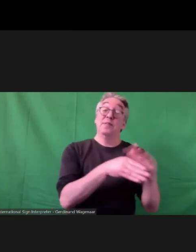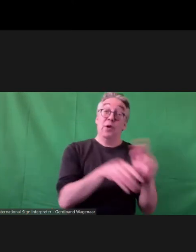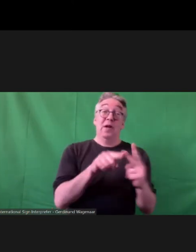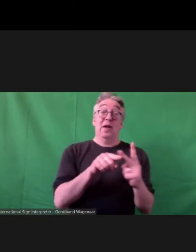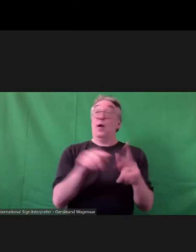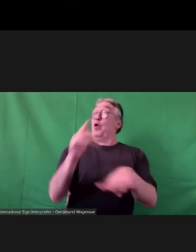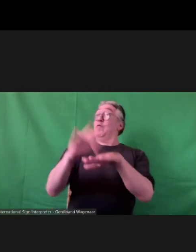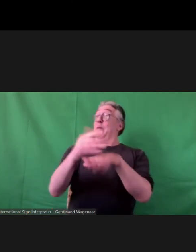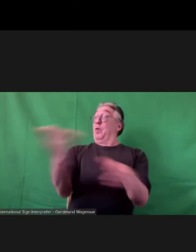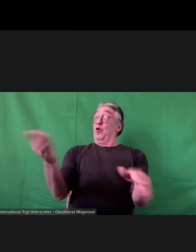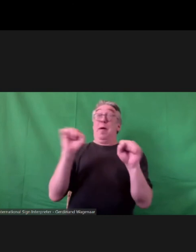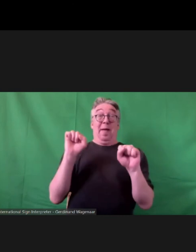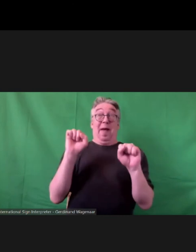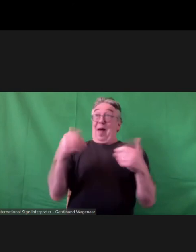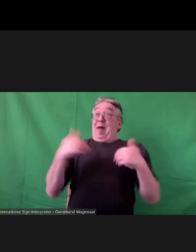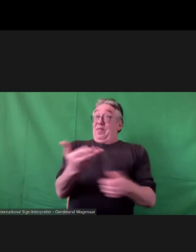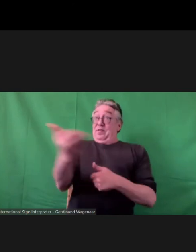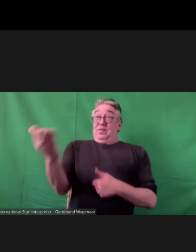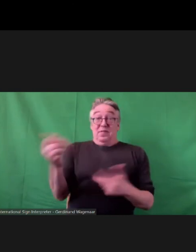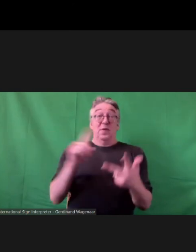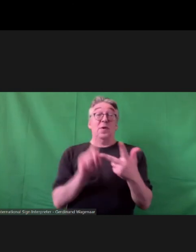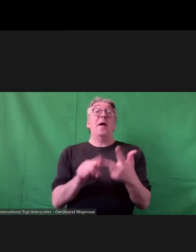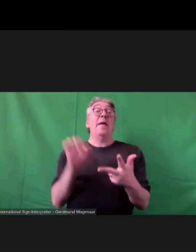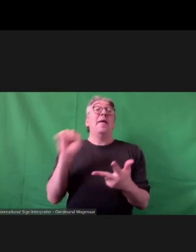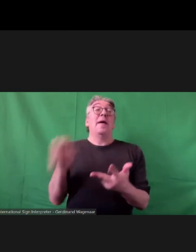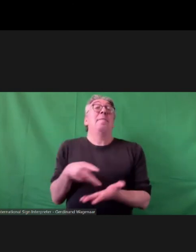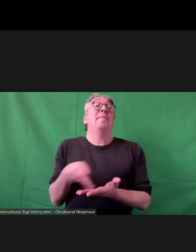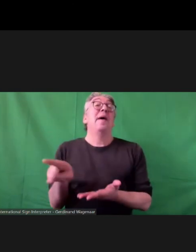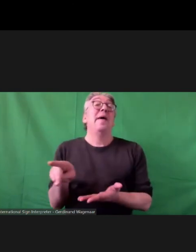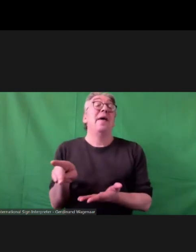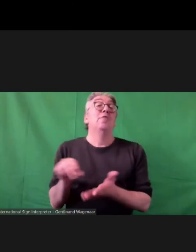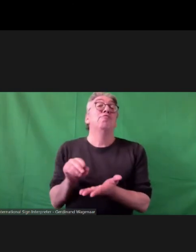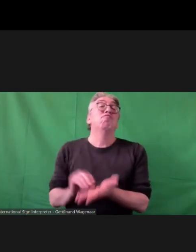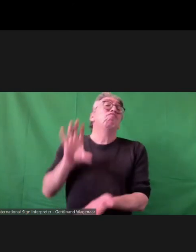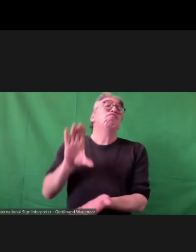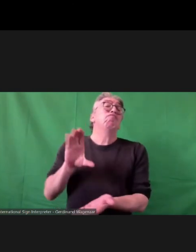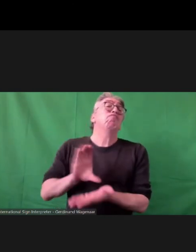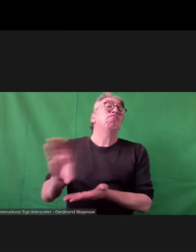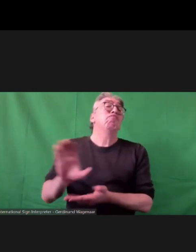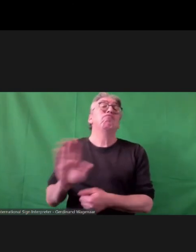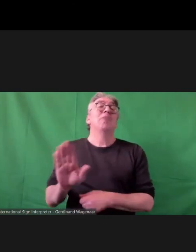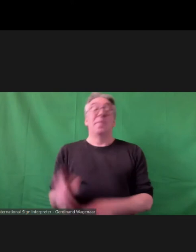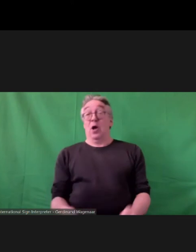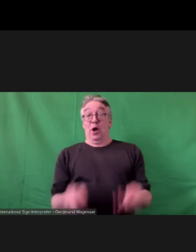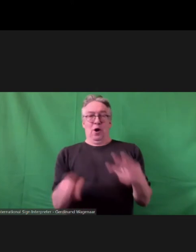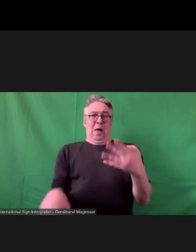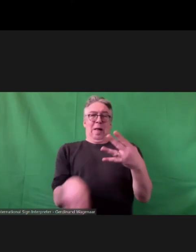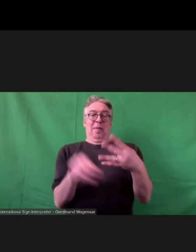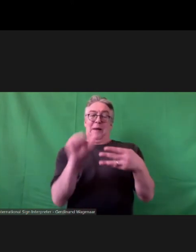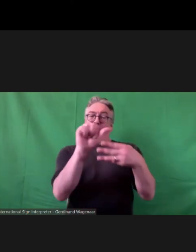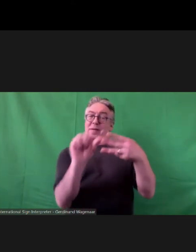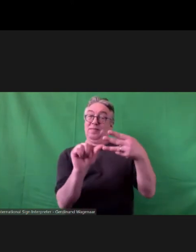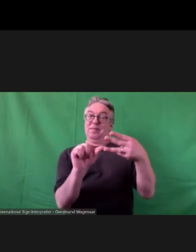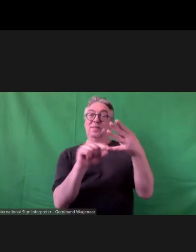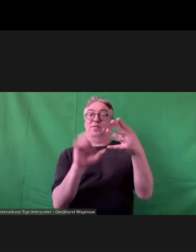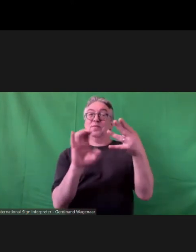important. But I also think an important point that you raised was the issue around connectivity and how that should never be taken